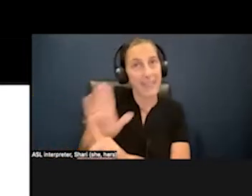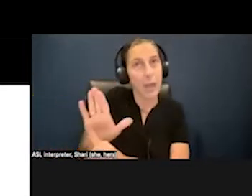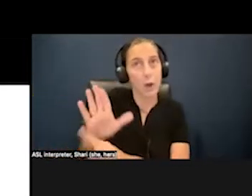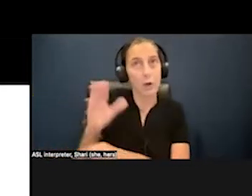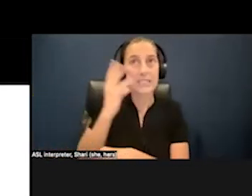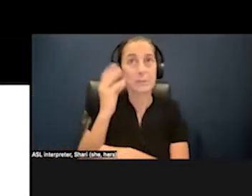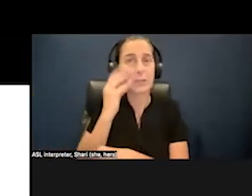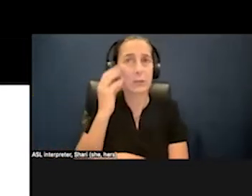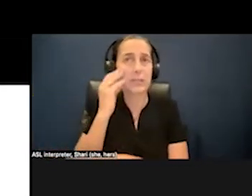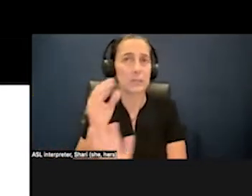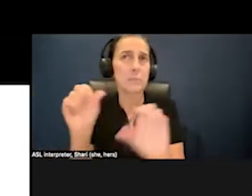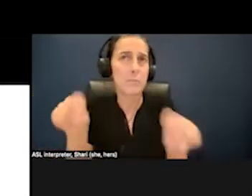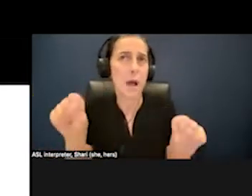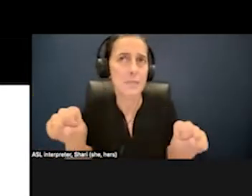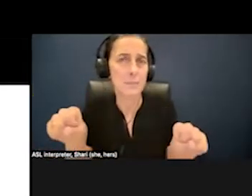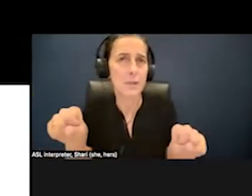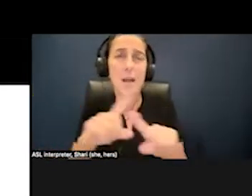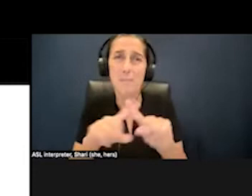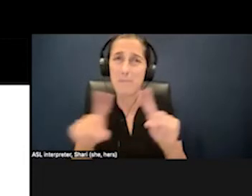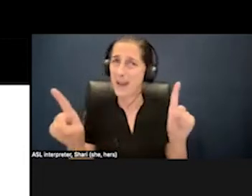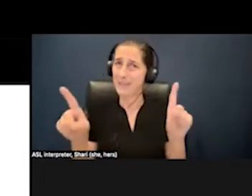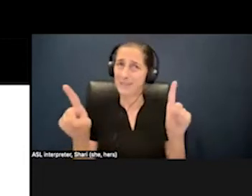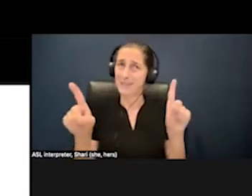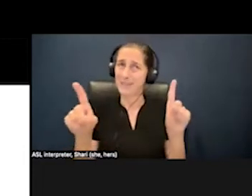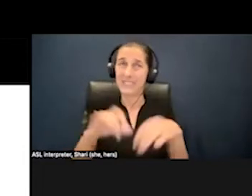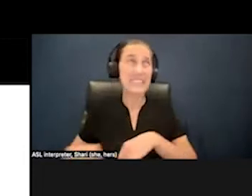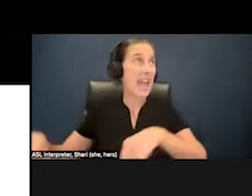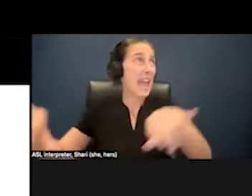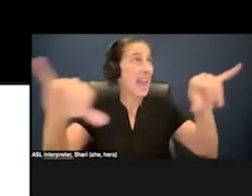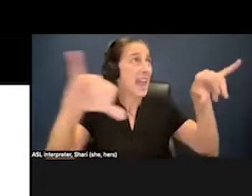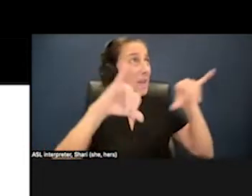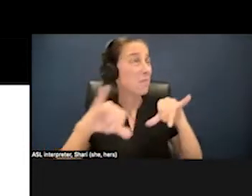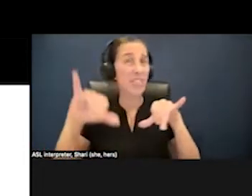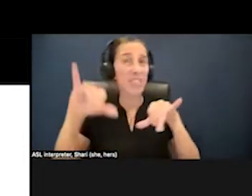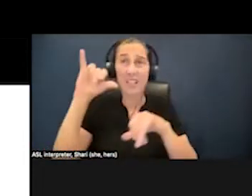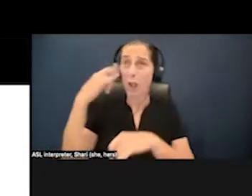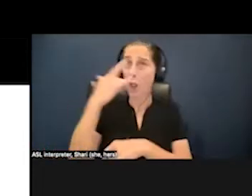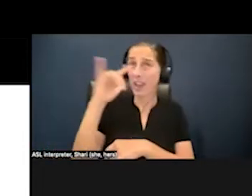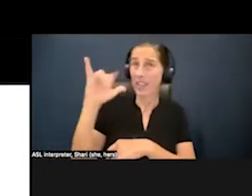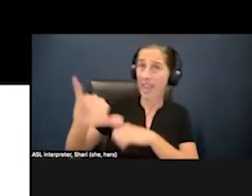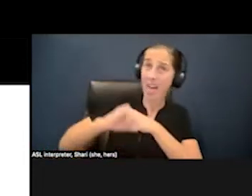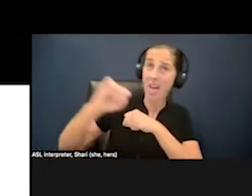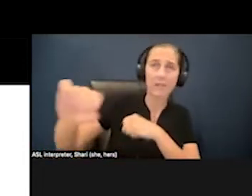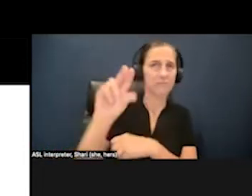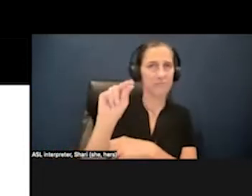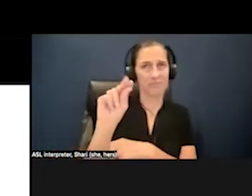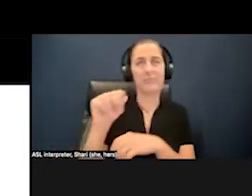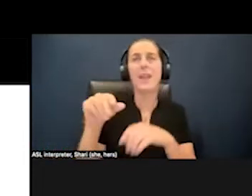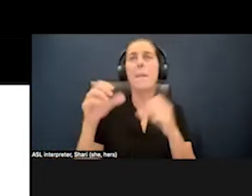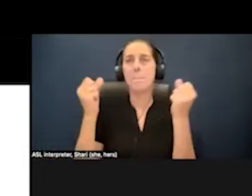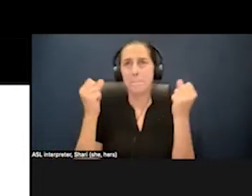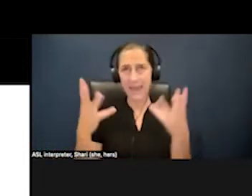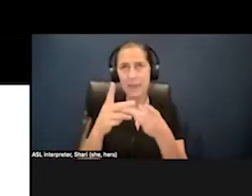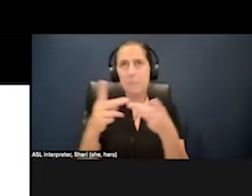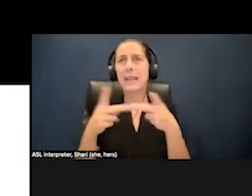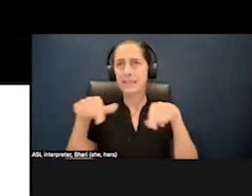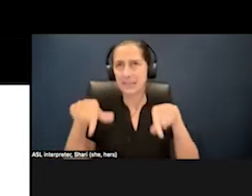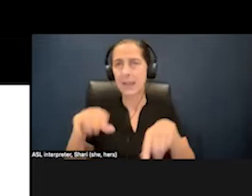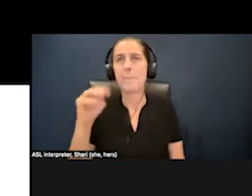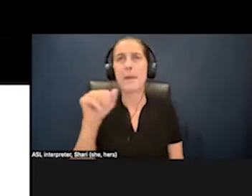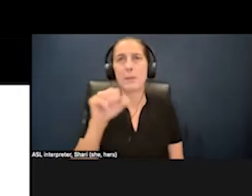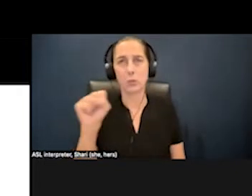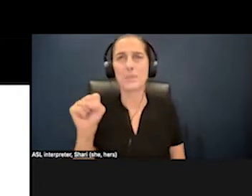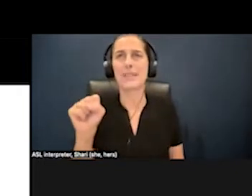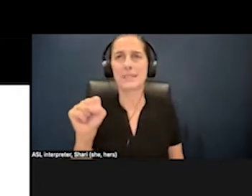centers that provide gender affirming hormone therapy on an informed consent model in the state of Massachusetts. For folks under the